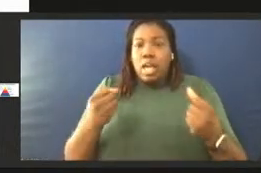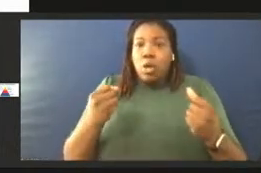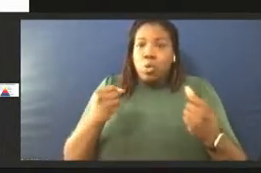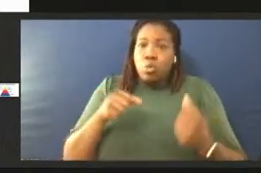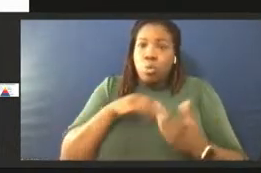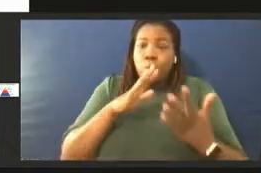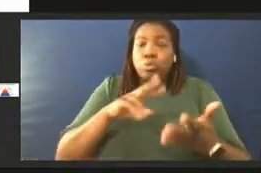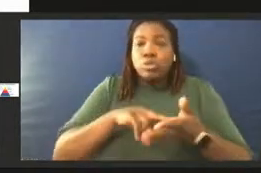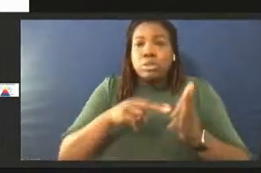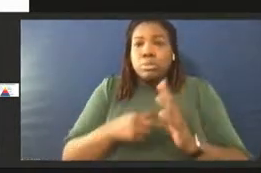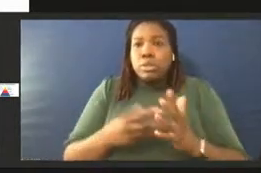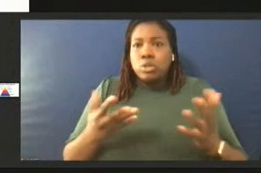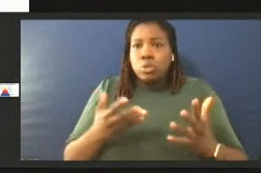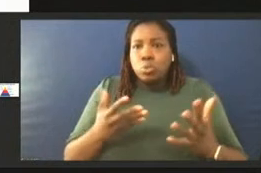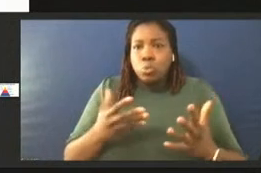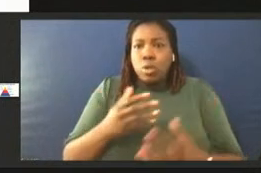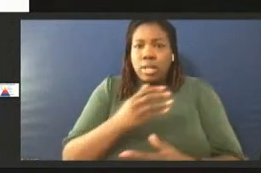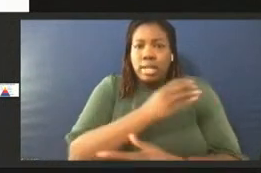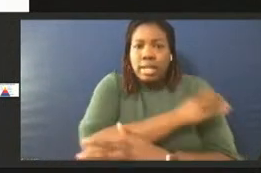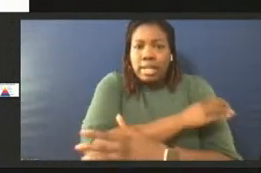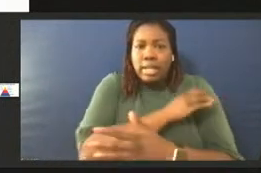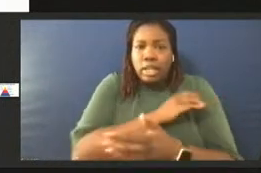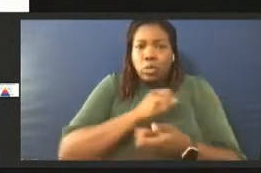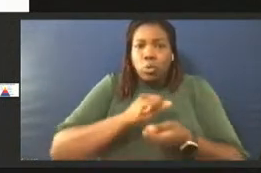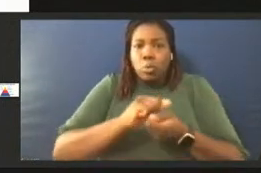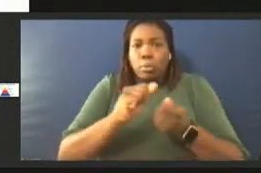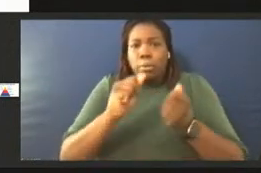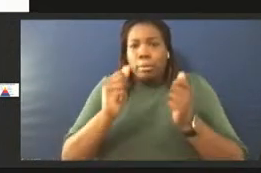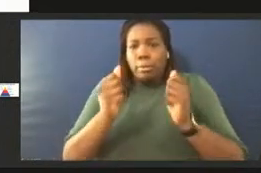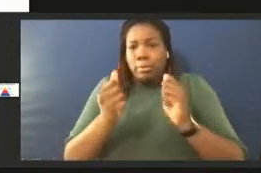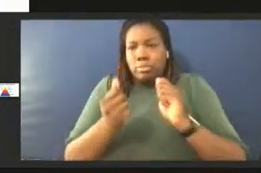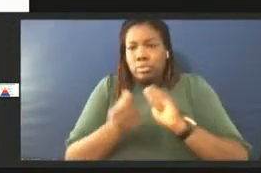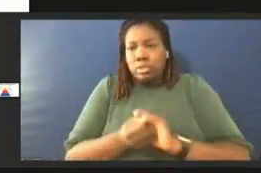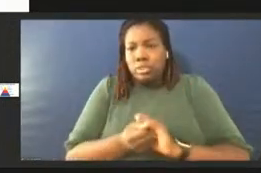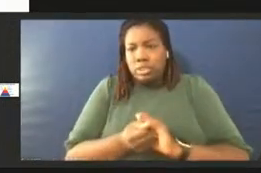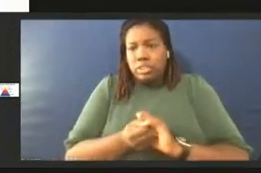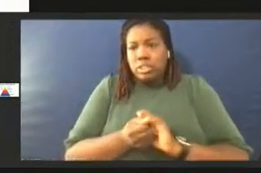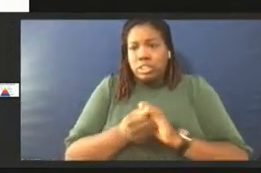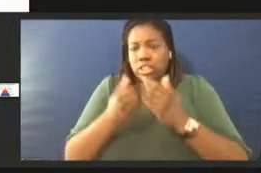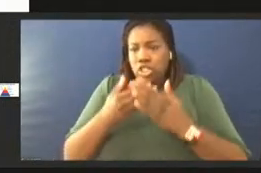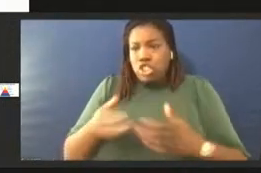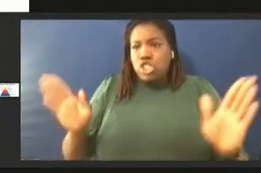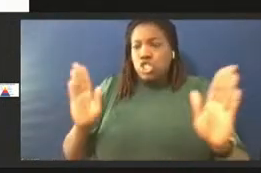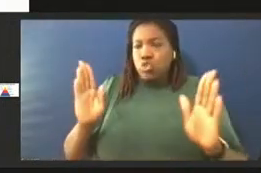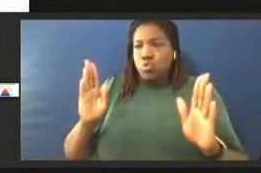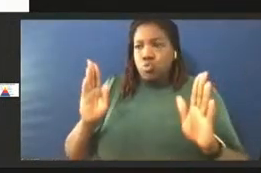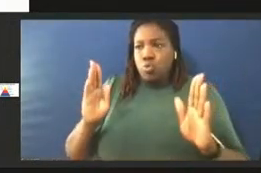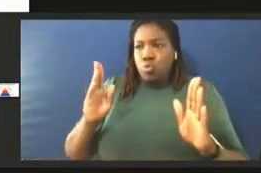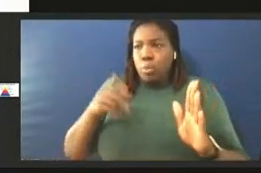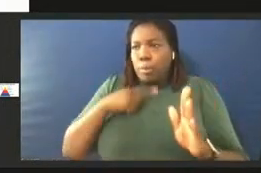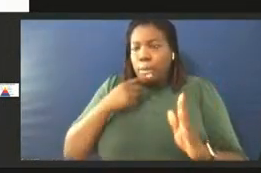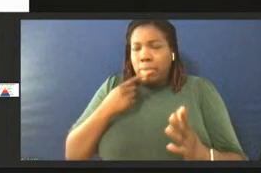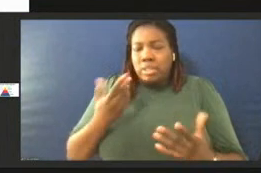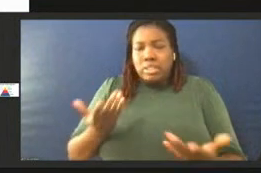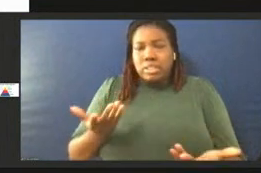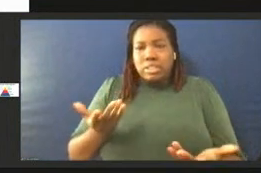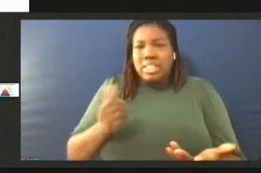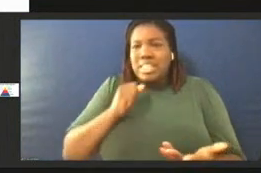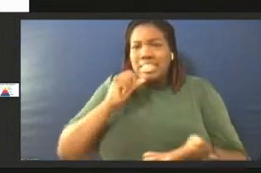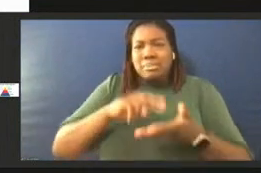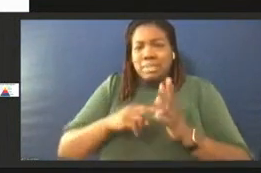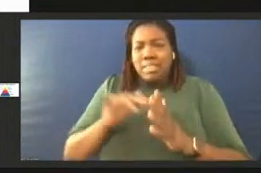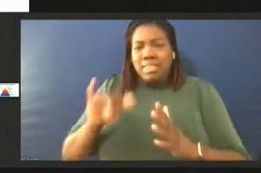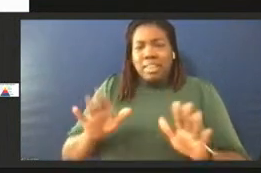that means turning from clinical care to more widespread general public, but it really doesn't mean that. It means